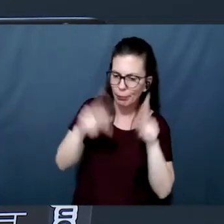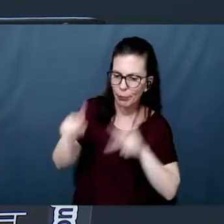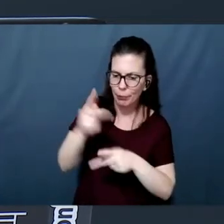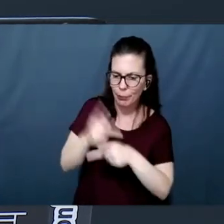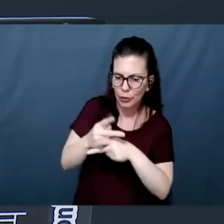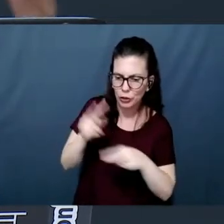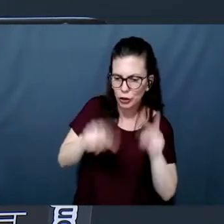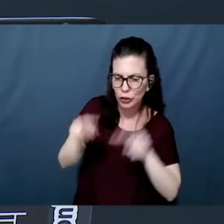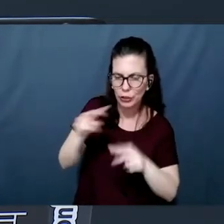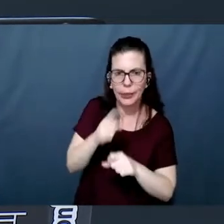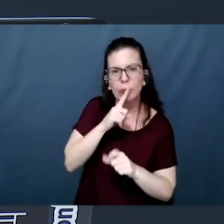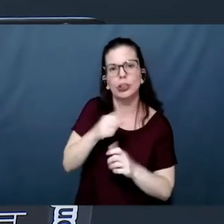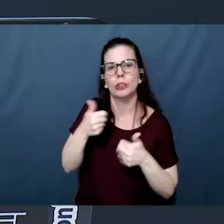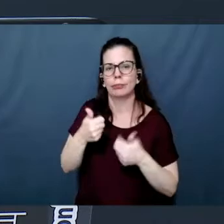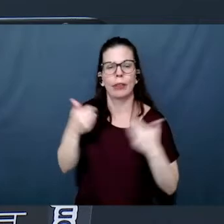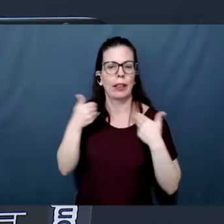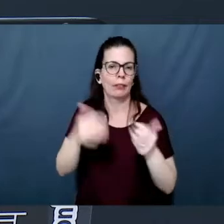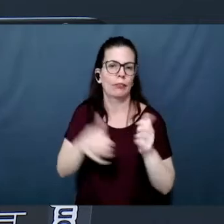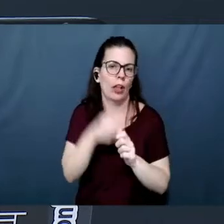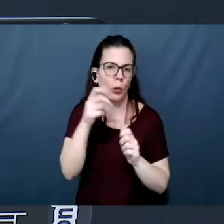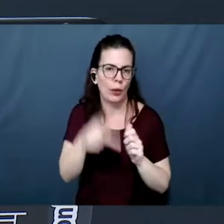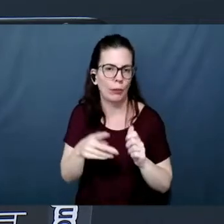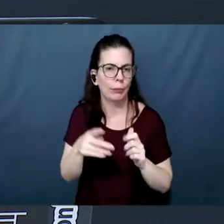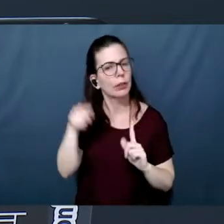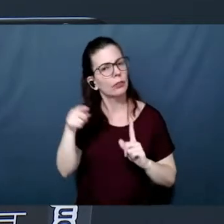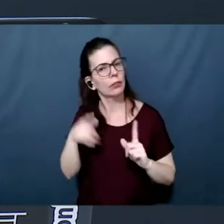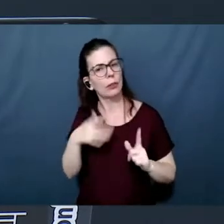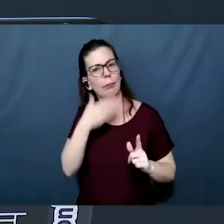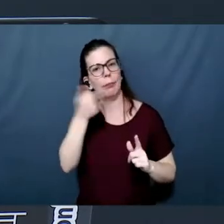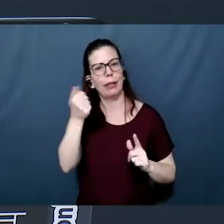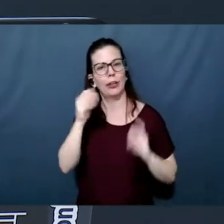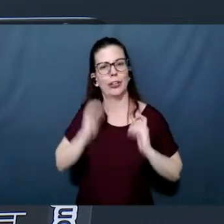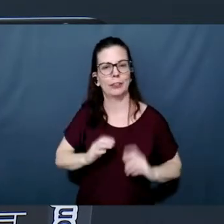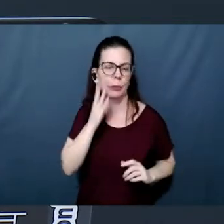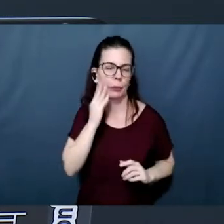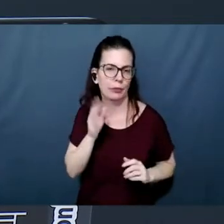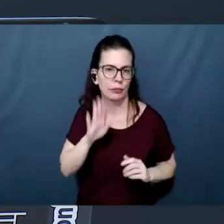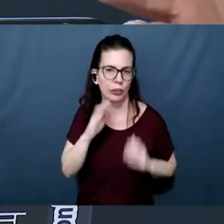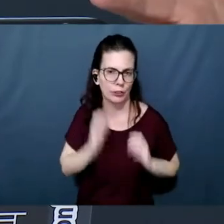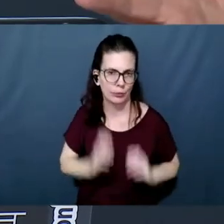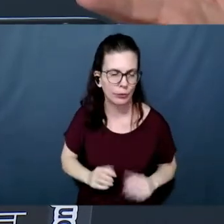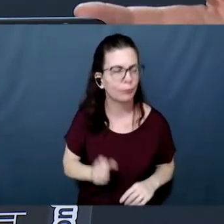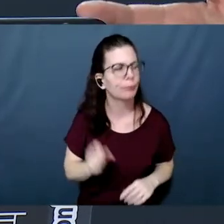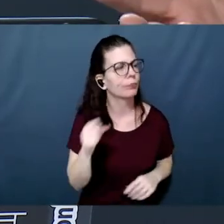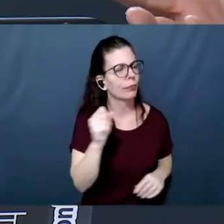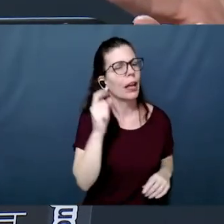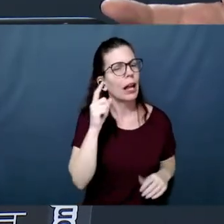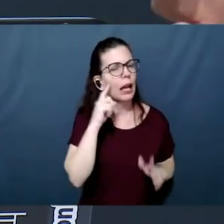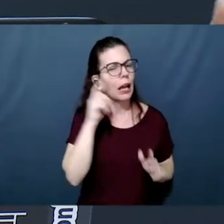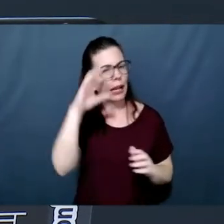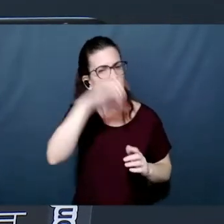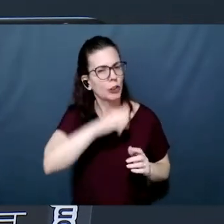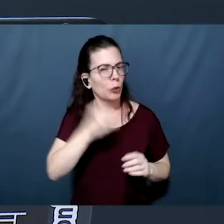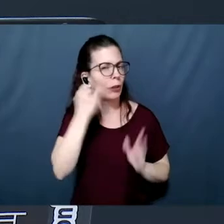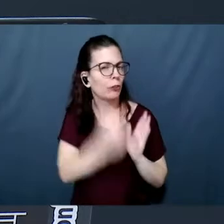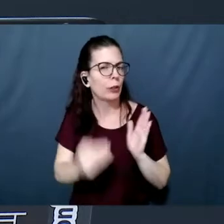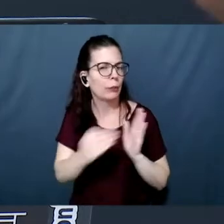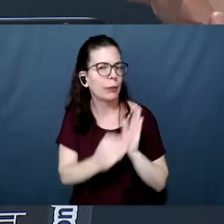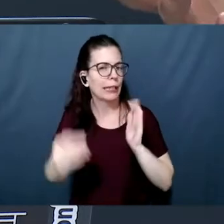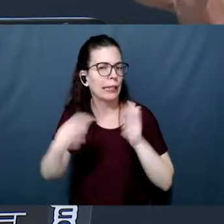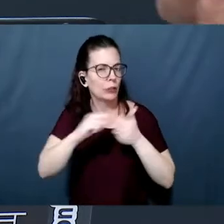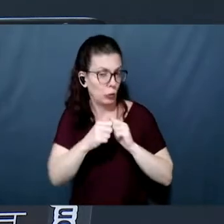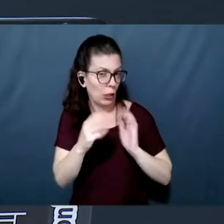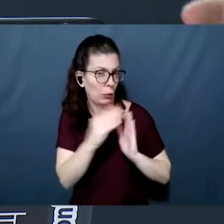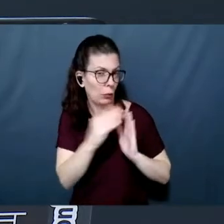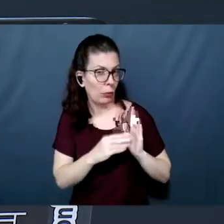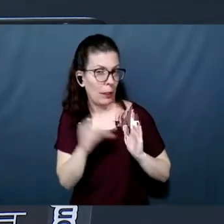delight your customers and give them a better customer experience. And I assume that if you detect that there is a repeating issue, for example, right, that might be a red